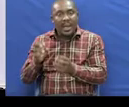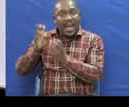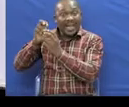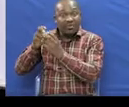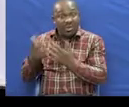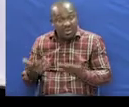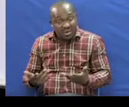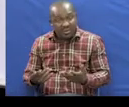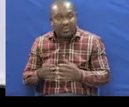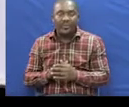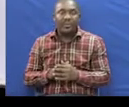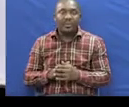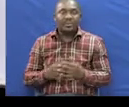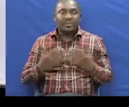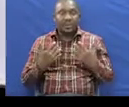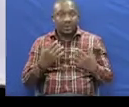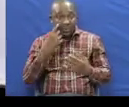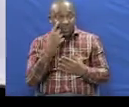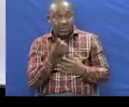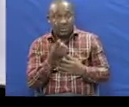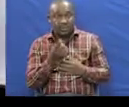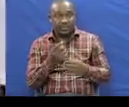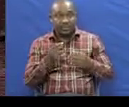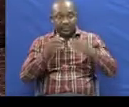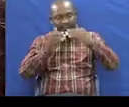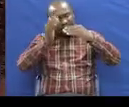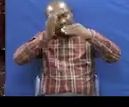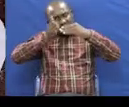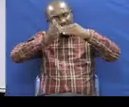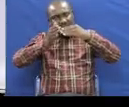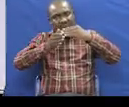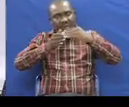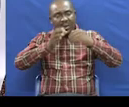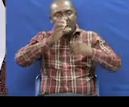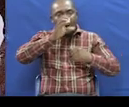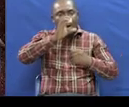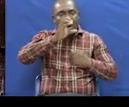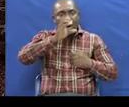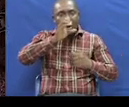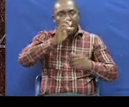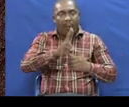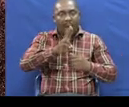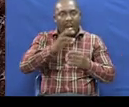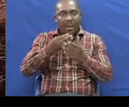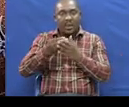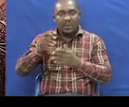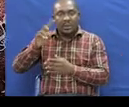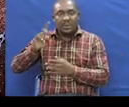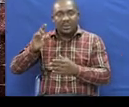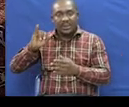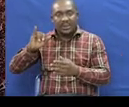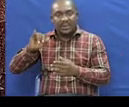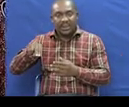and zinc is here. Their electronic configuration, we have seen for copper, the